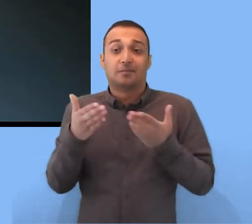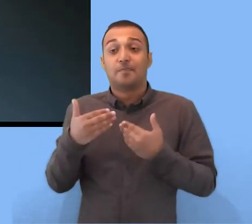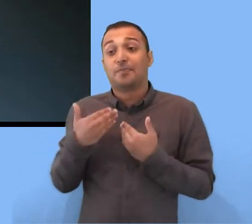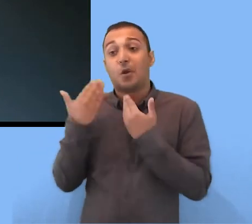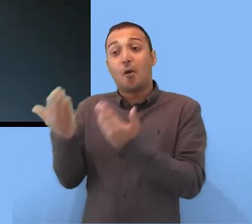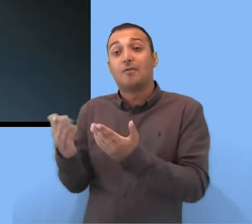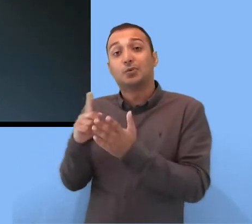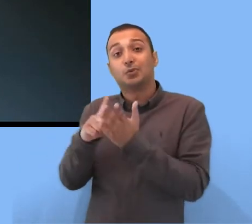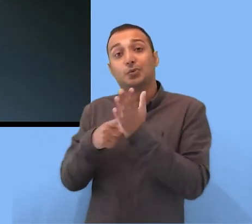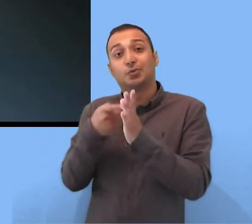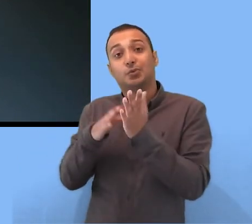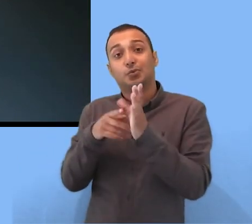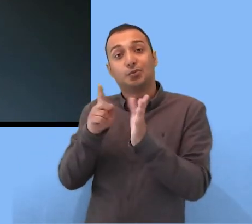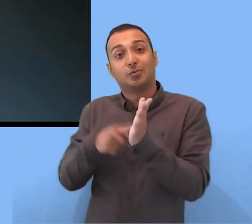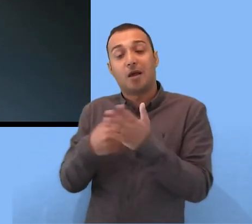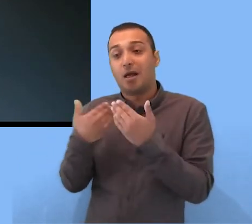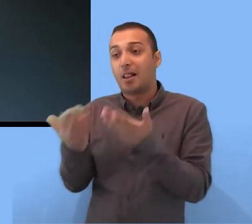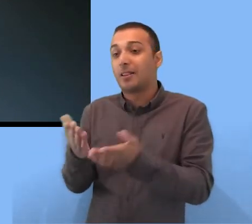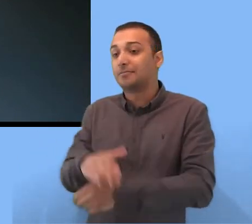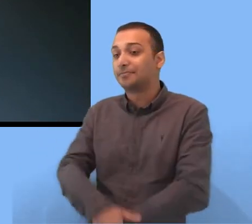to you.